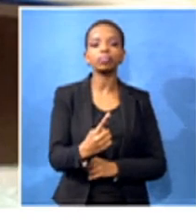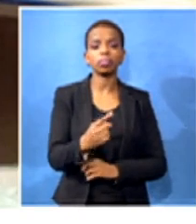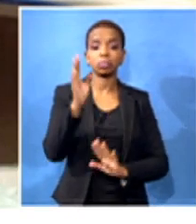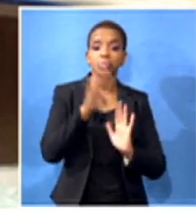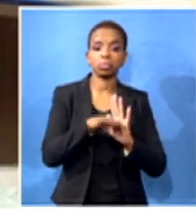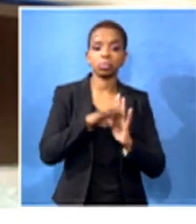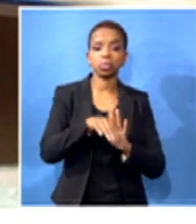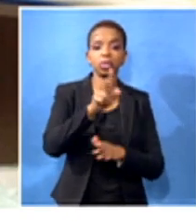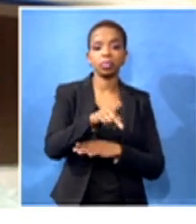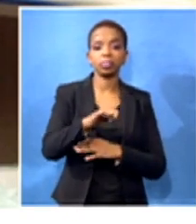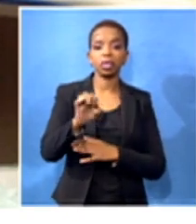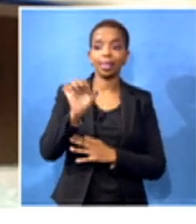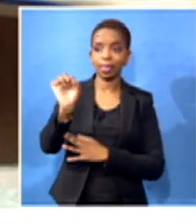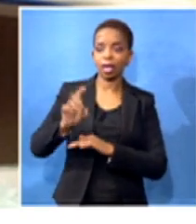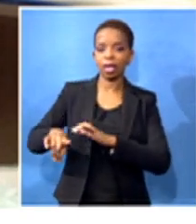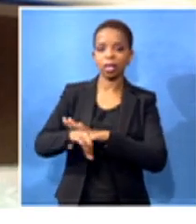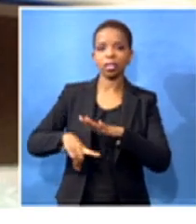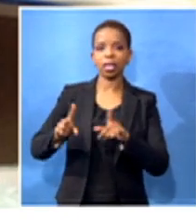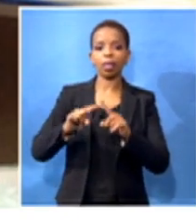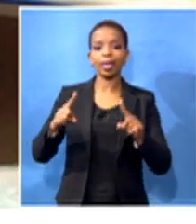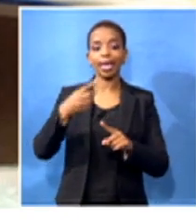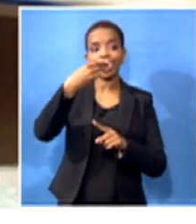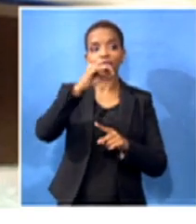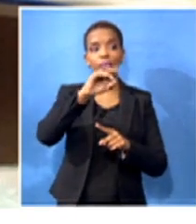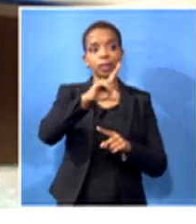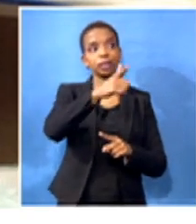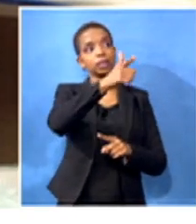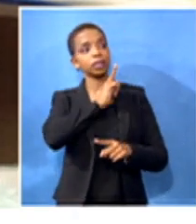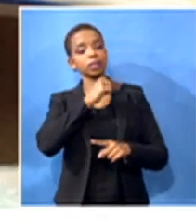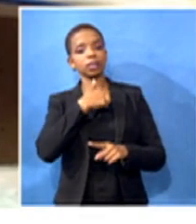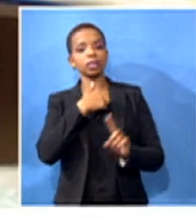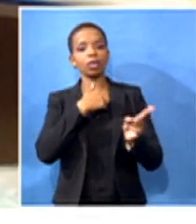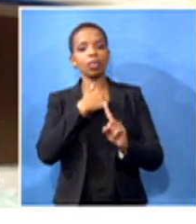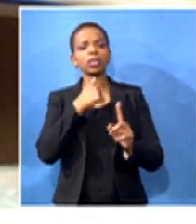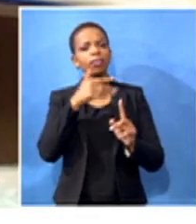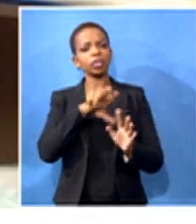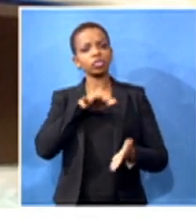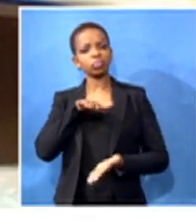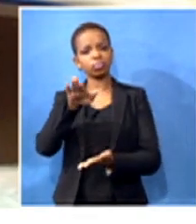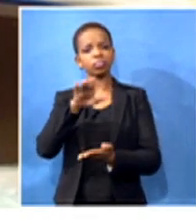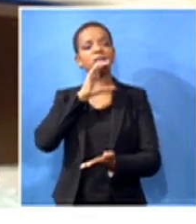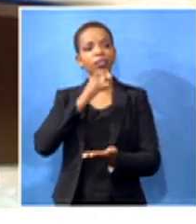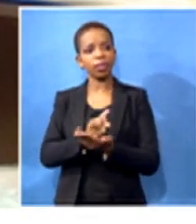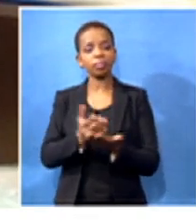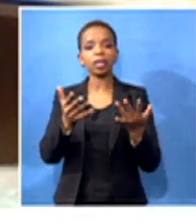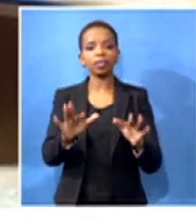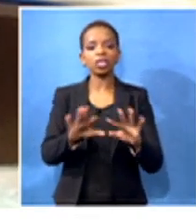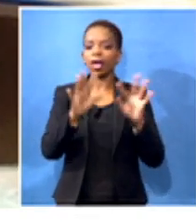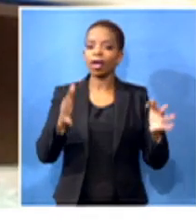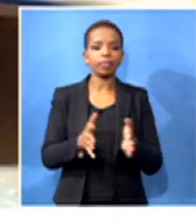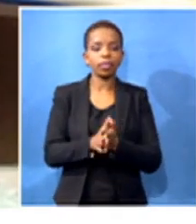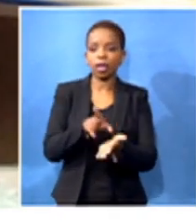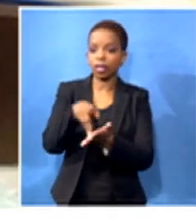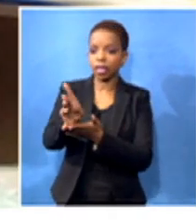their district, whereas the report from the HOD, who had been in touch with the suppliers, was confirming that everything had been